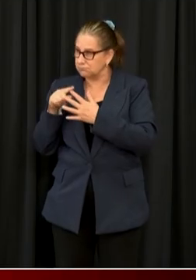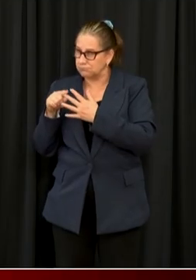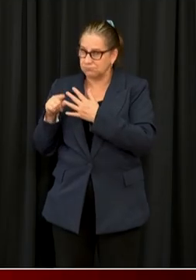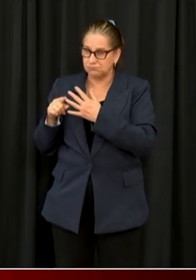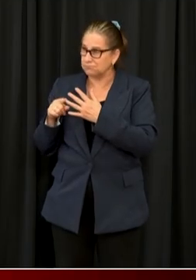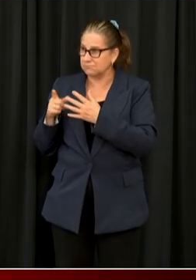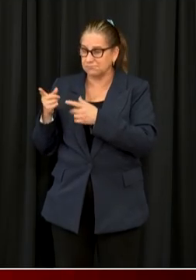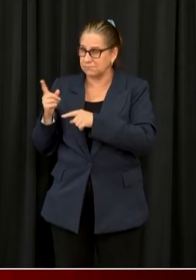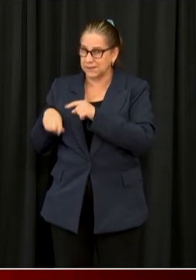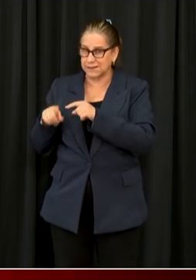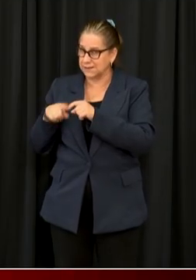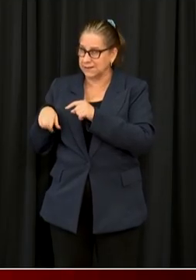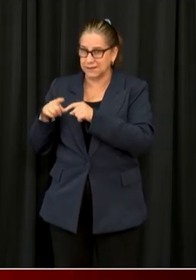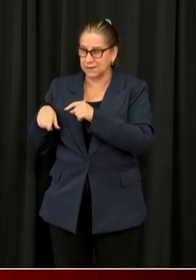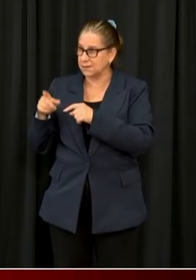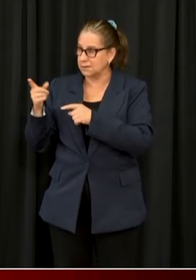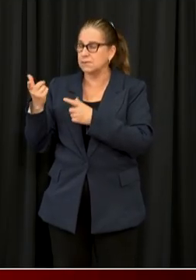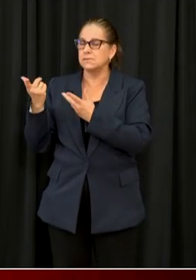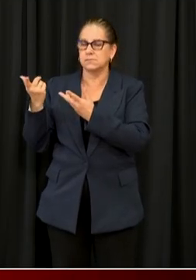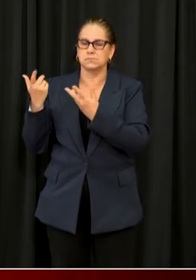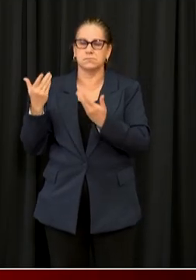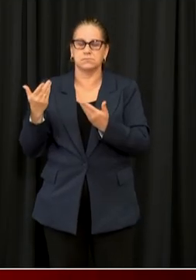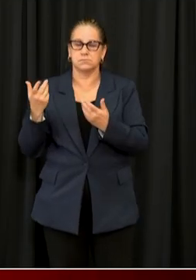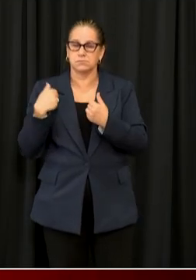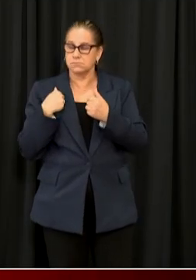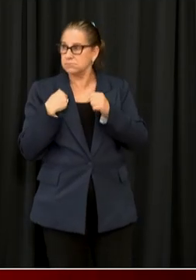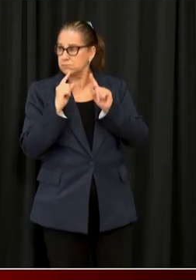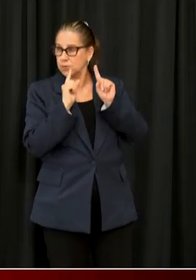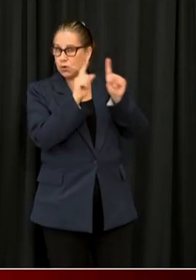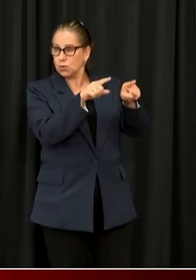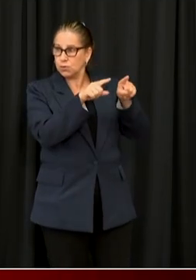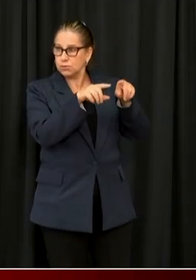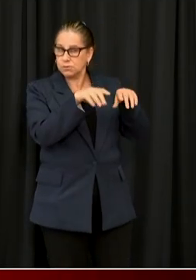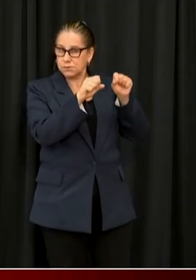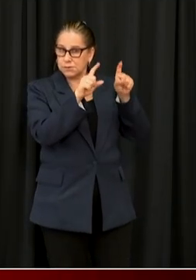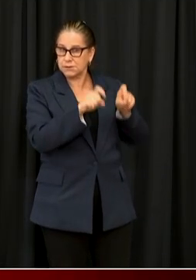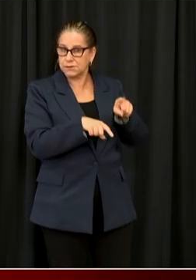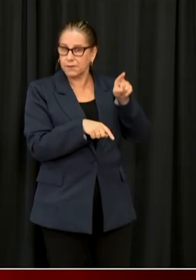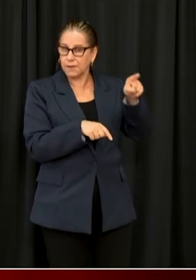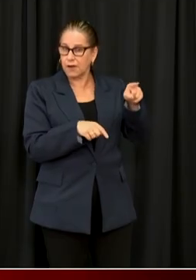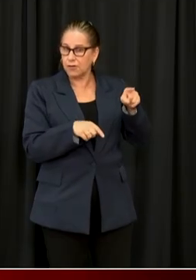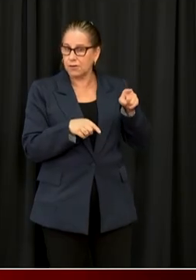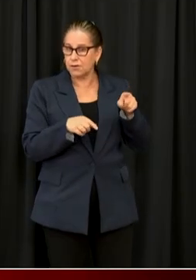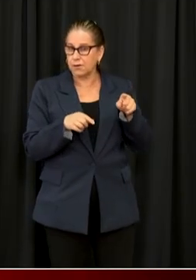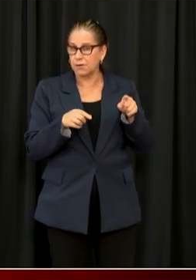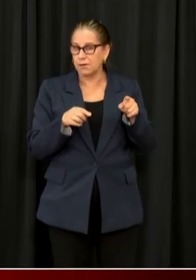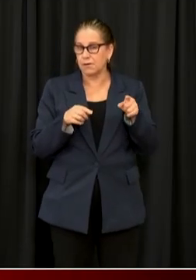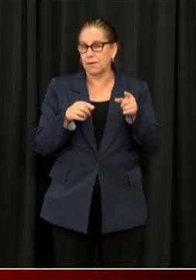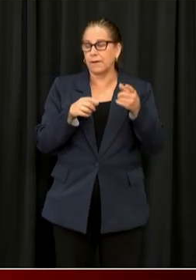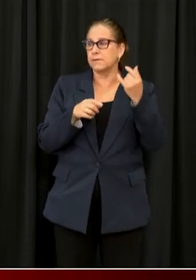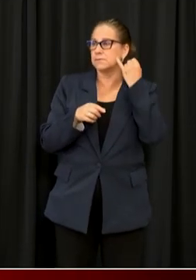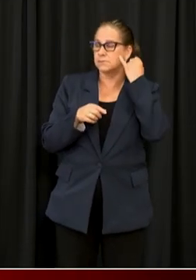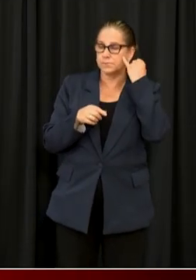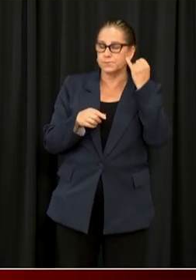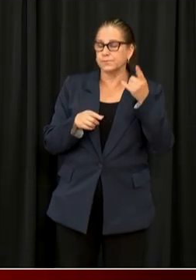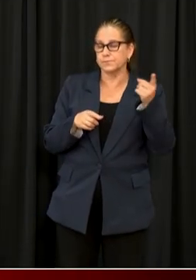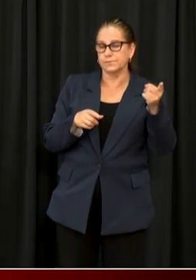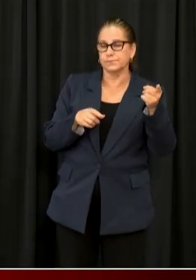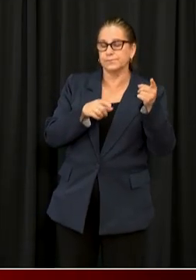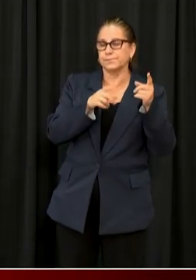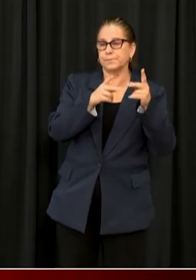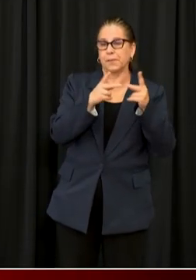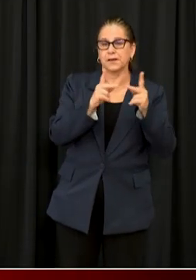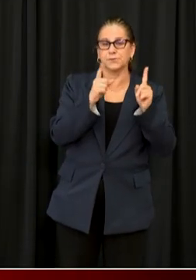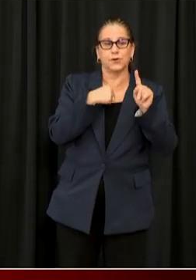these locations for testing if they call them because they are experiencing symptoms. Now, as we will talk further in the briefing